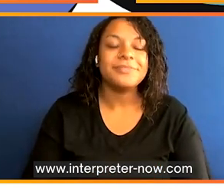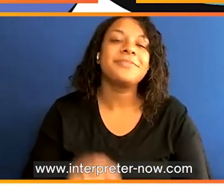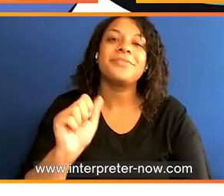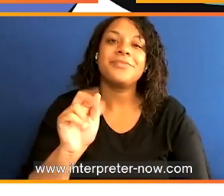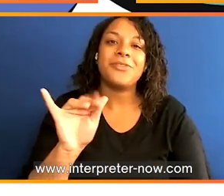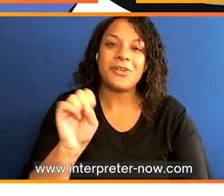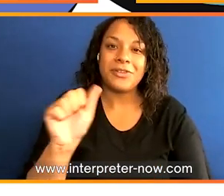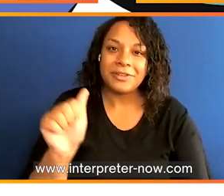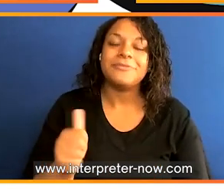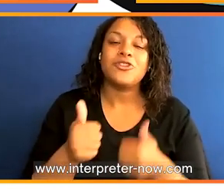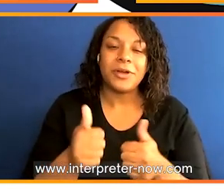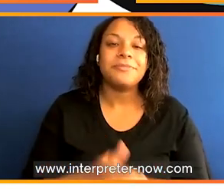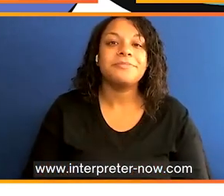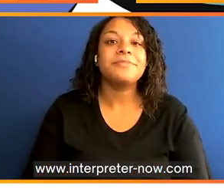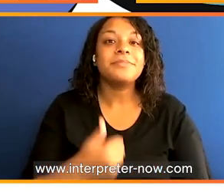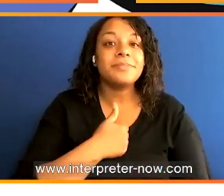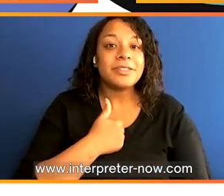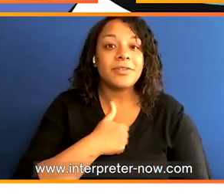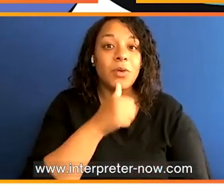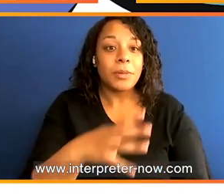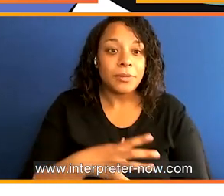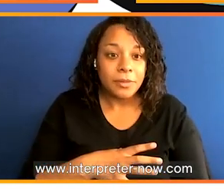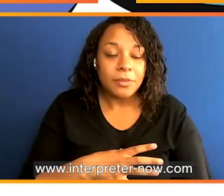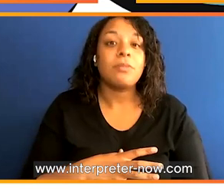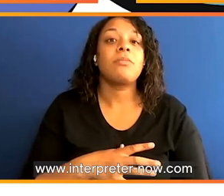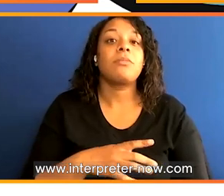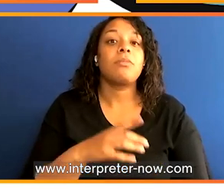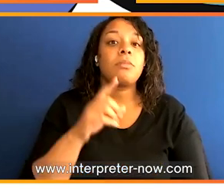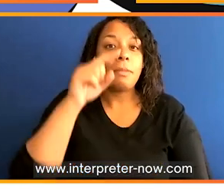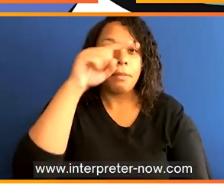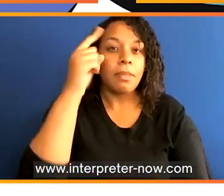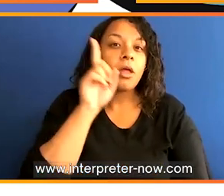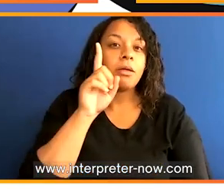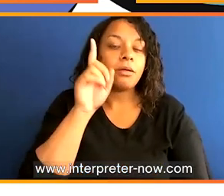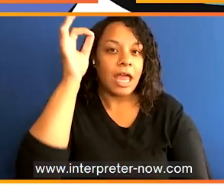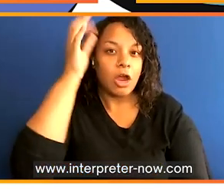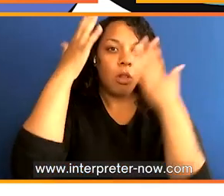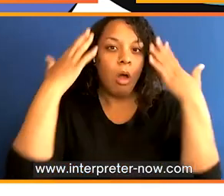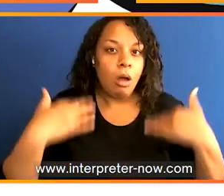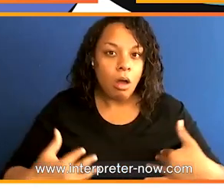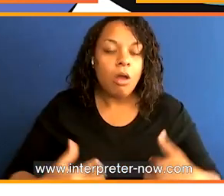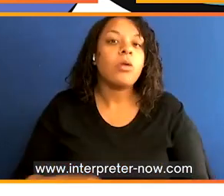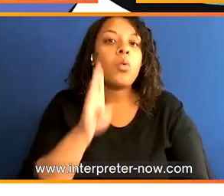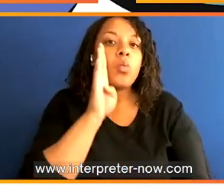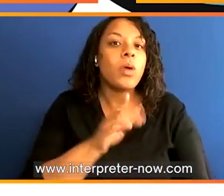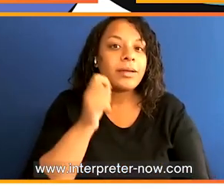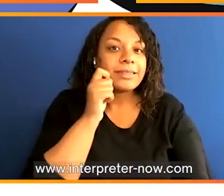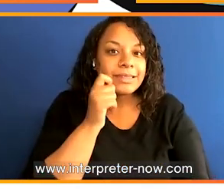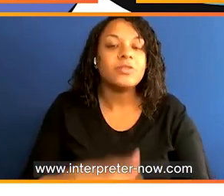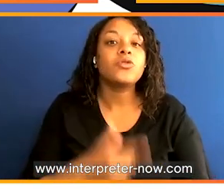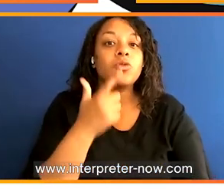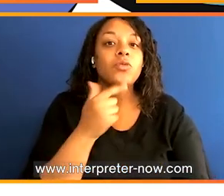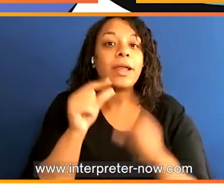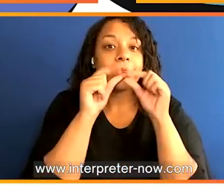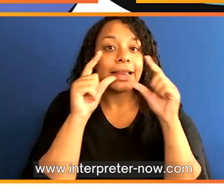Great. Well, I am a woman with long black hair, brown skin, red lips, and I